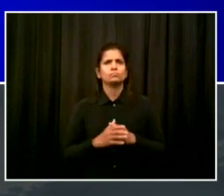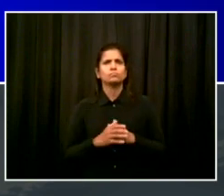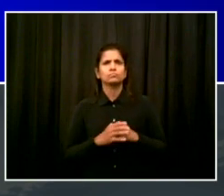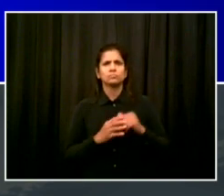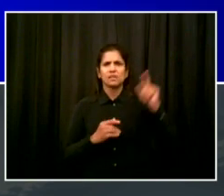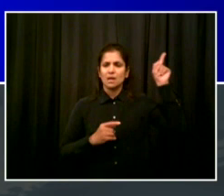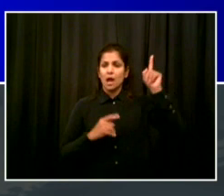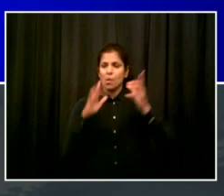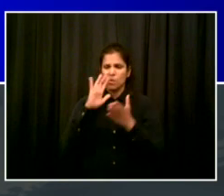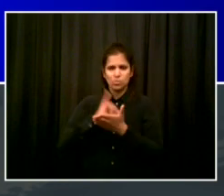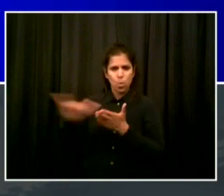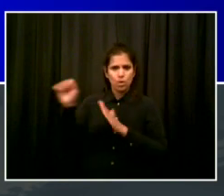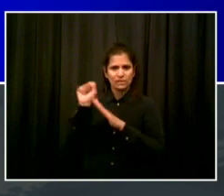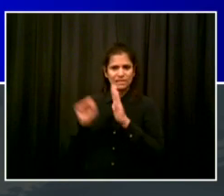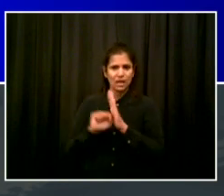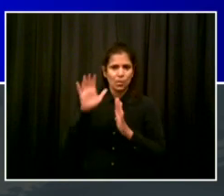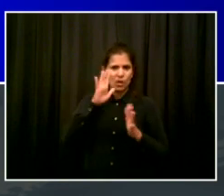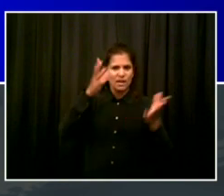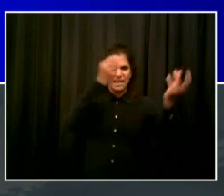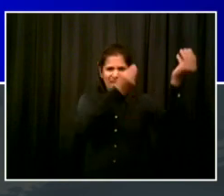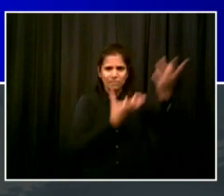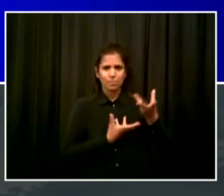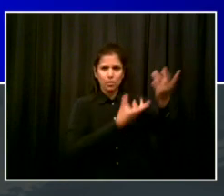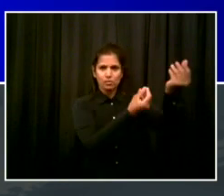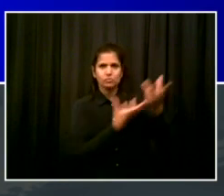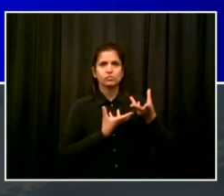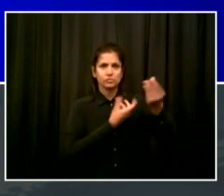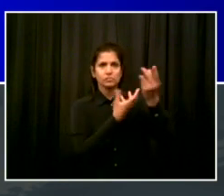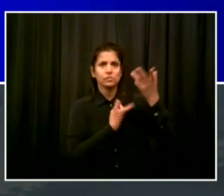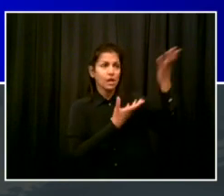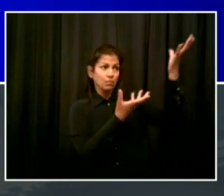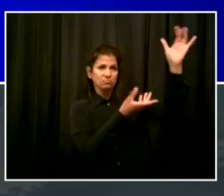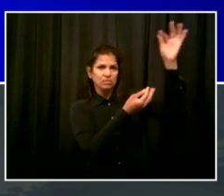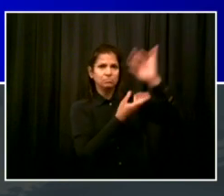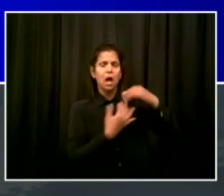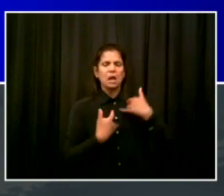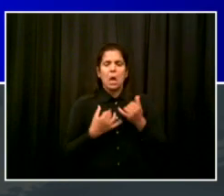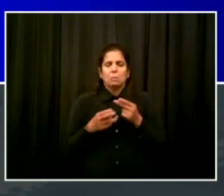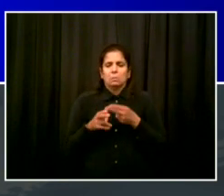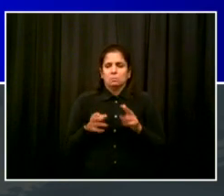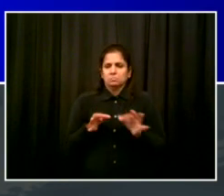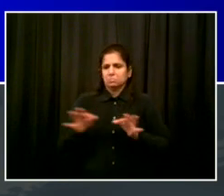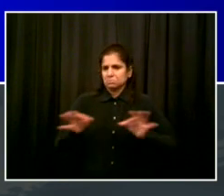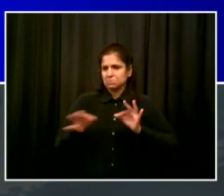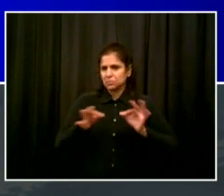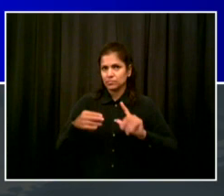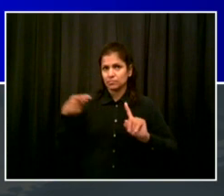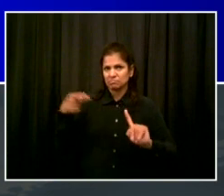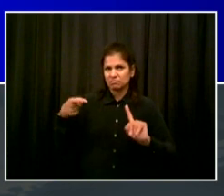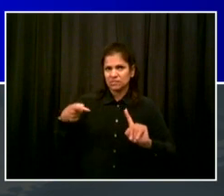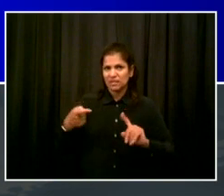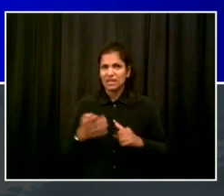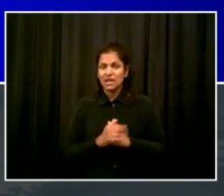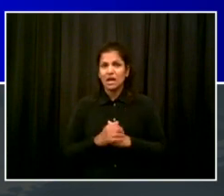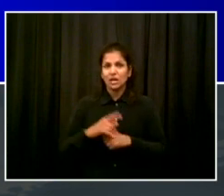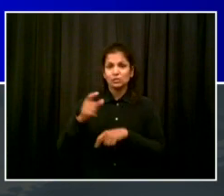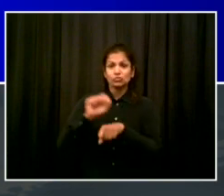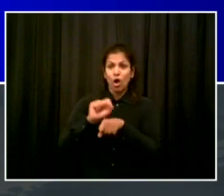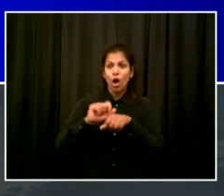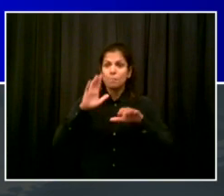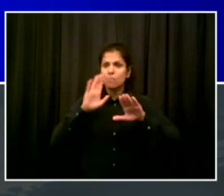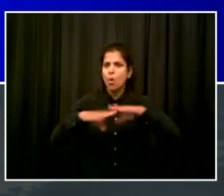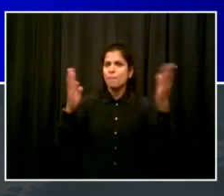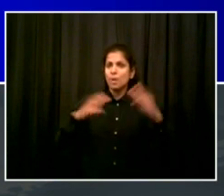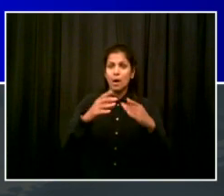people back to work. We want people to get their livelihoods back. We want to bring our city back, but safety and health first always. So